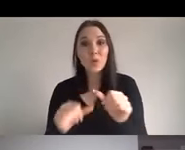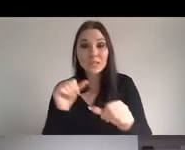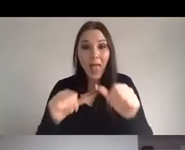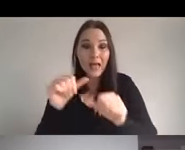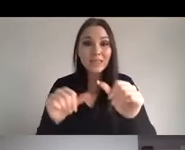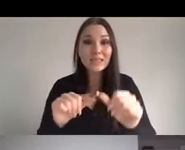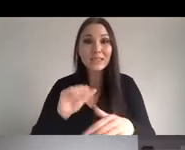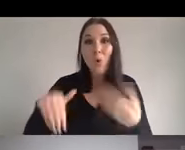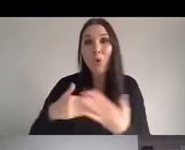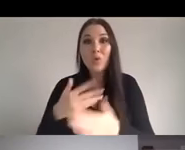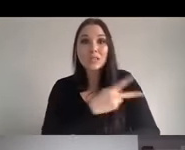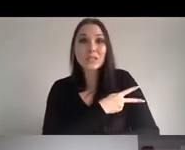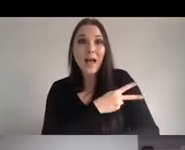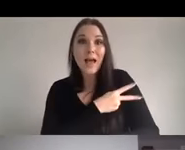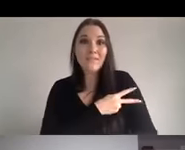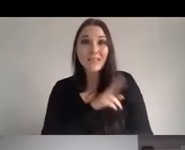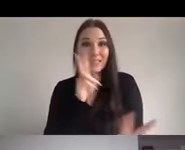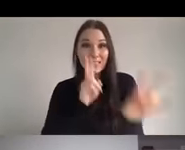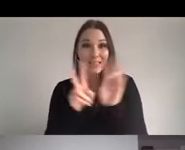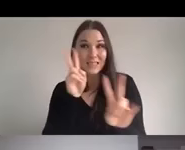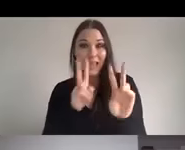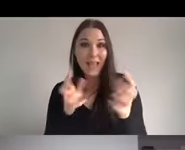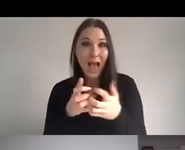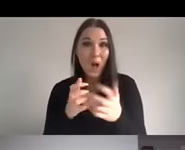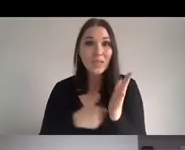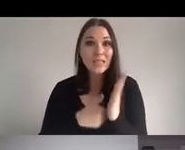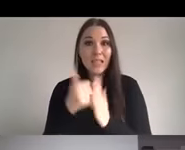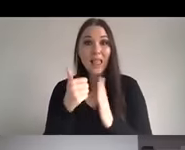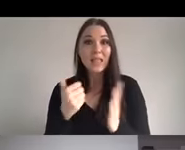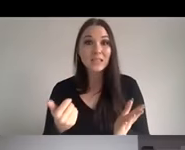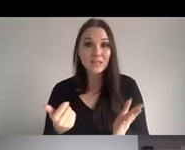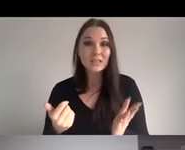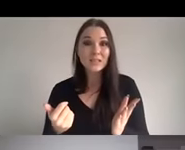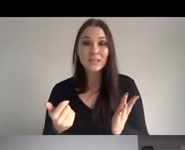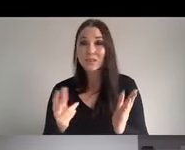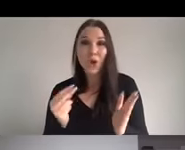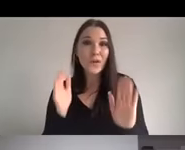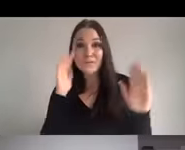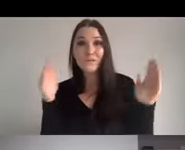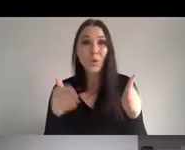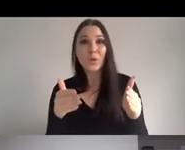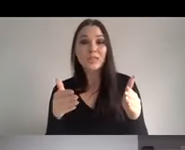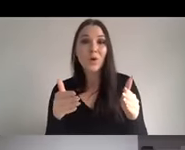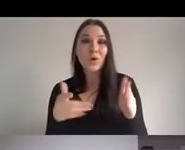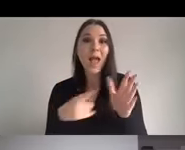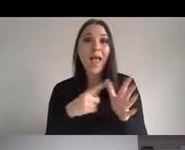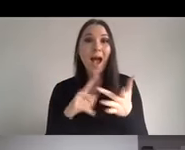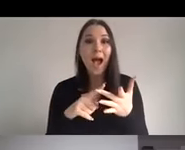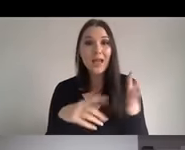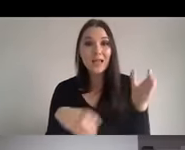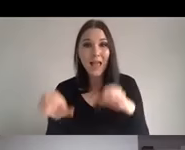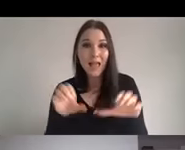stuff, and see how the skills are. And mainly we not focusing on really on AI scientists or